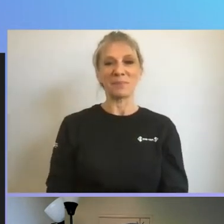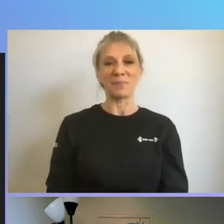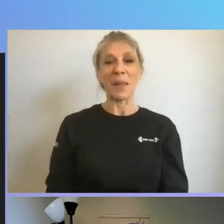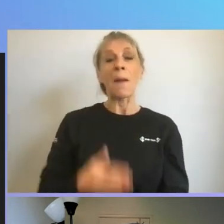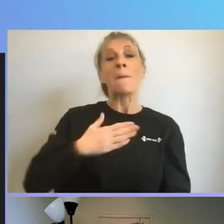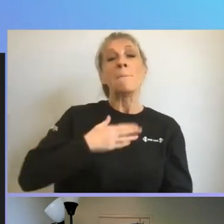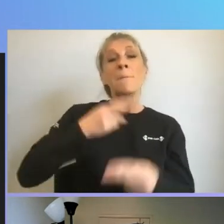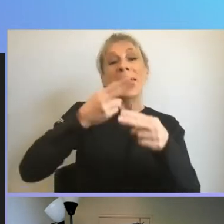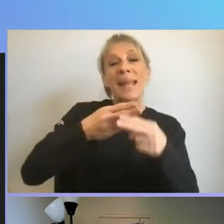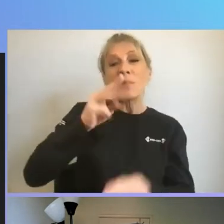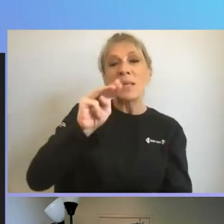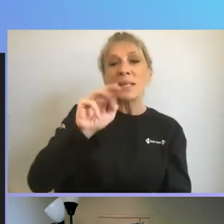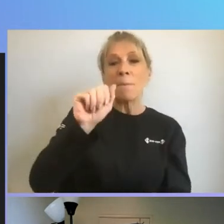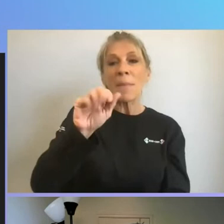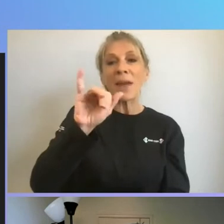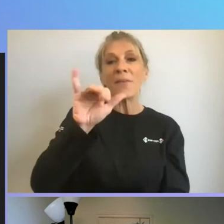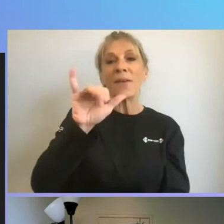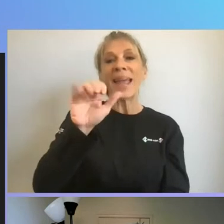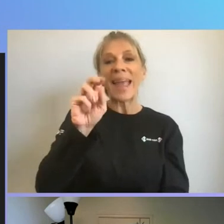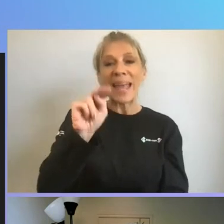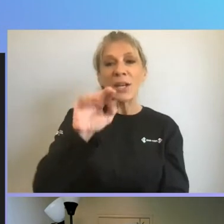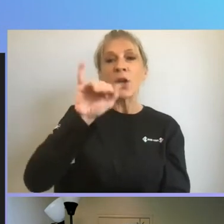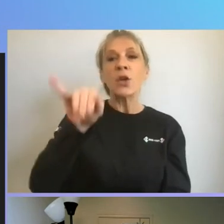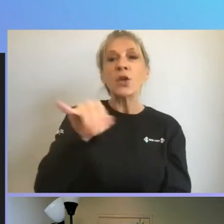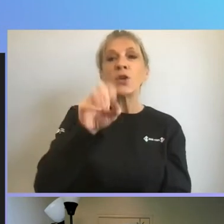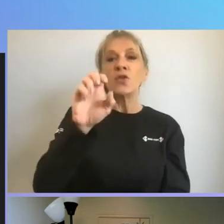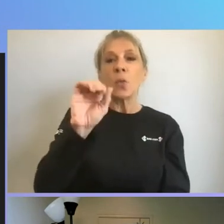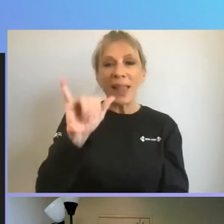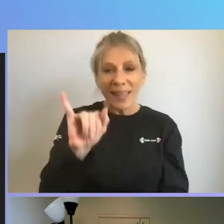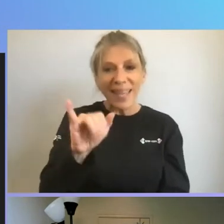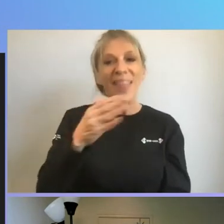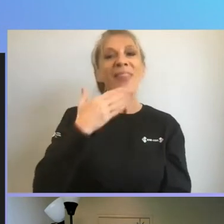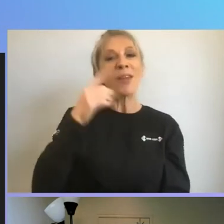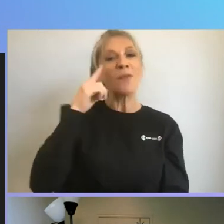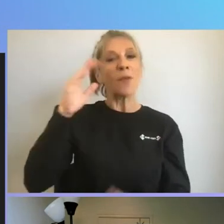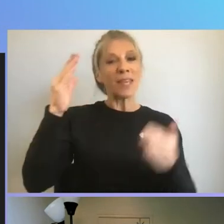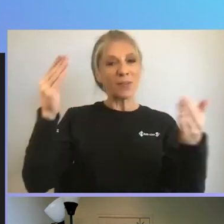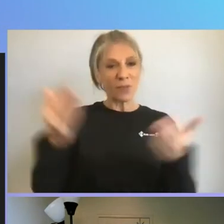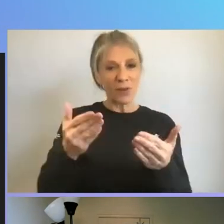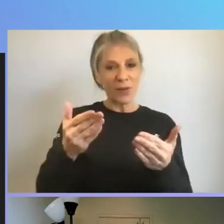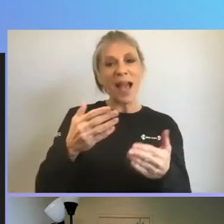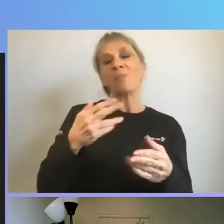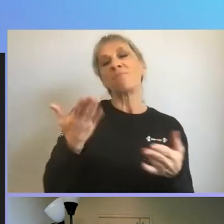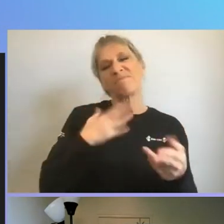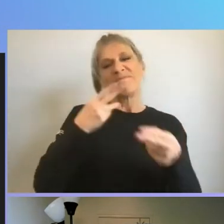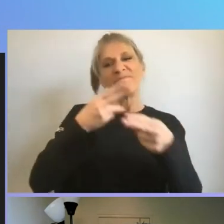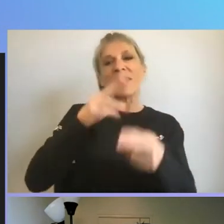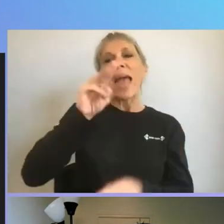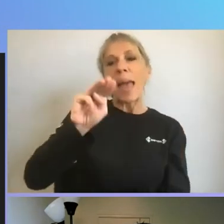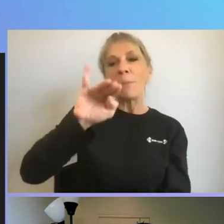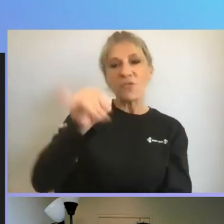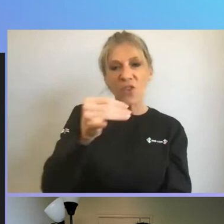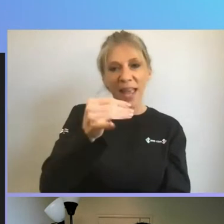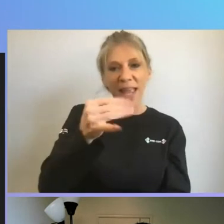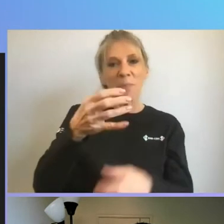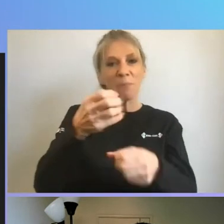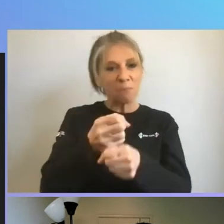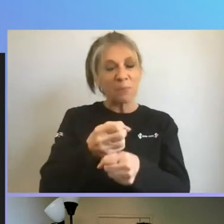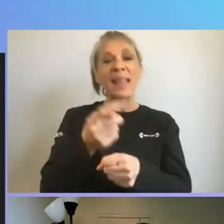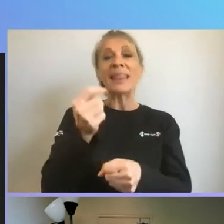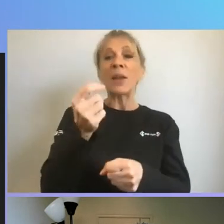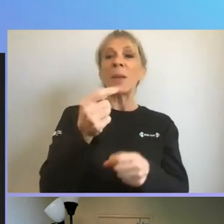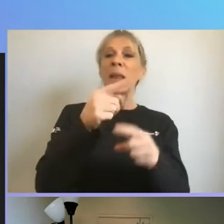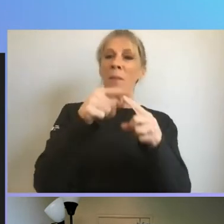I'm Marianne Juwili. Thank you, John, for the introduction. I go by MJ, and just a little bit about